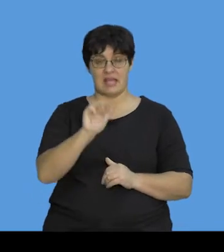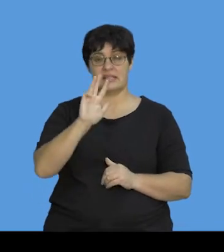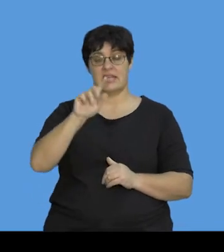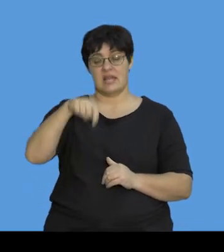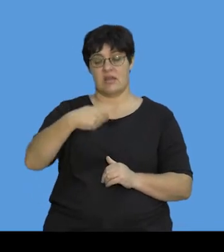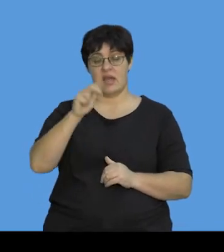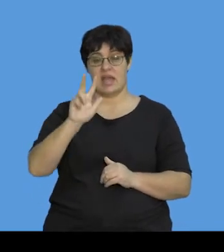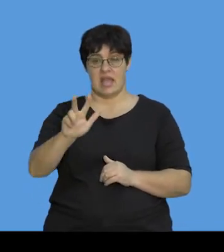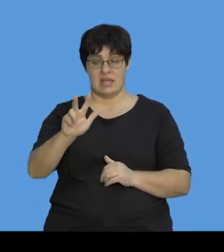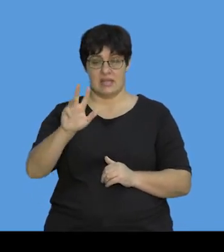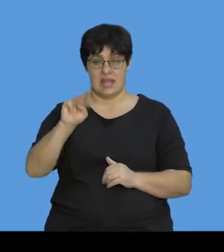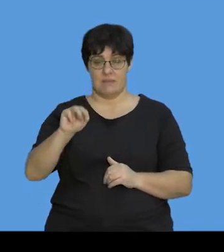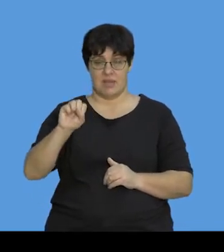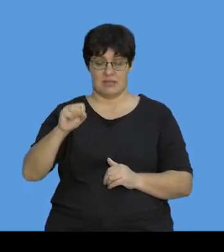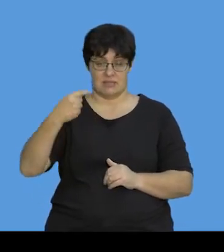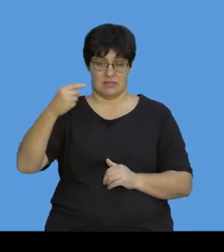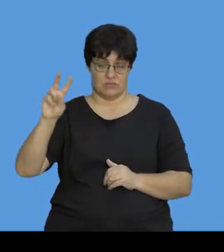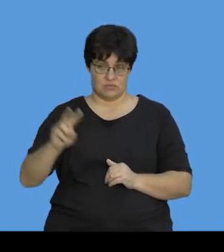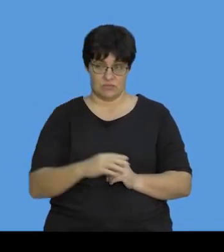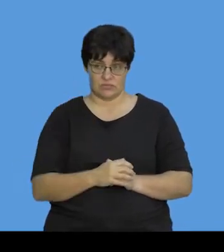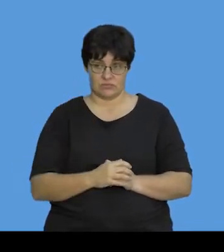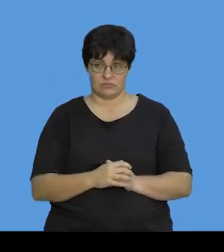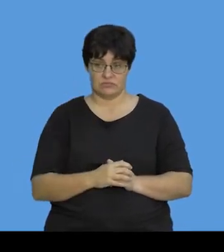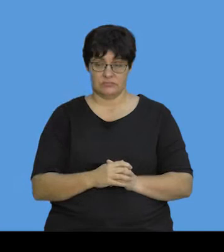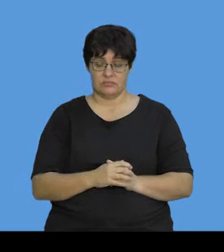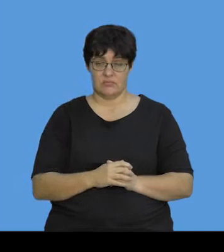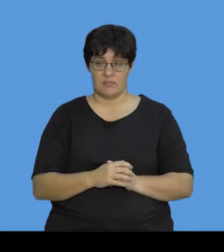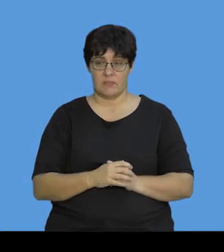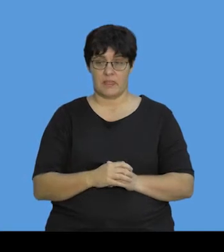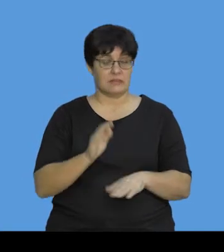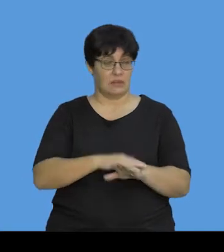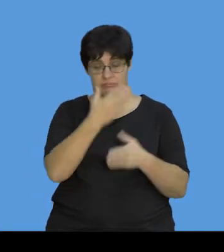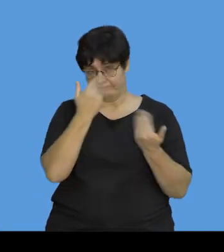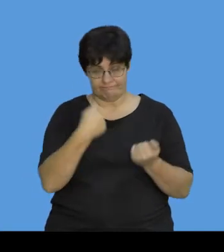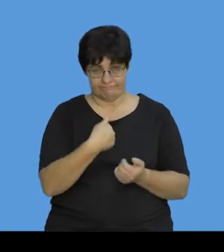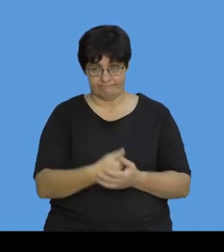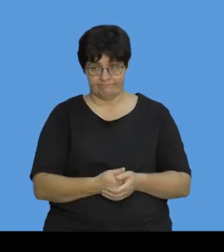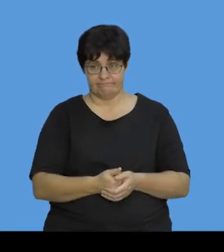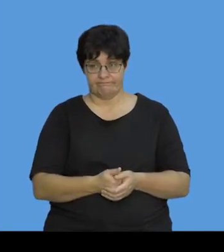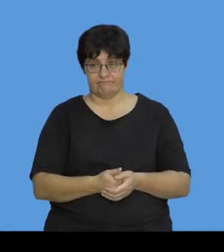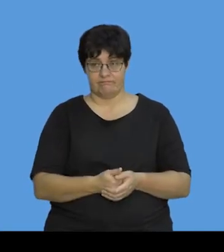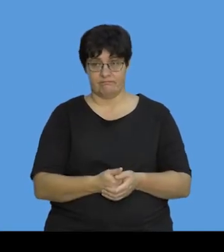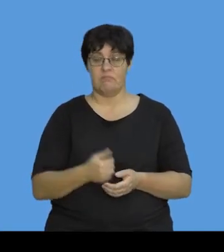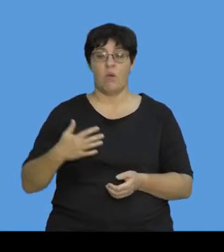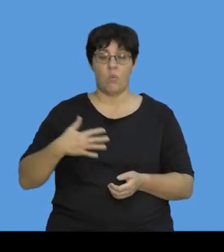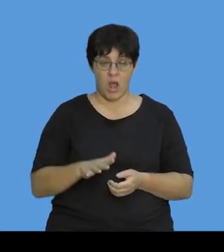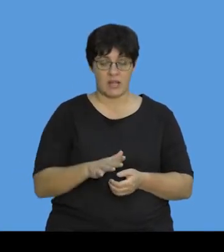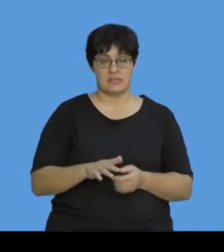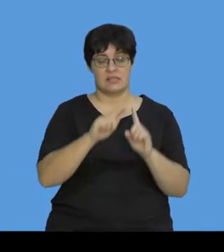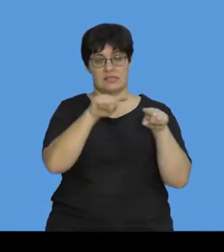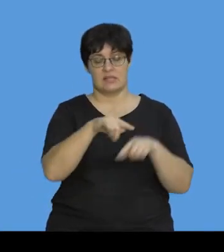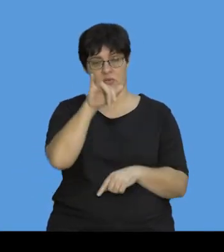Acceleration due to gravity is 9.8. I don't know time, and I want delta